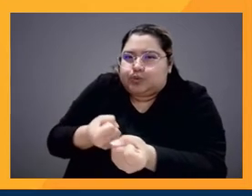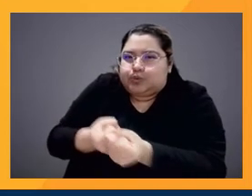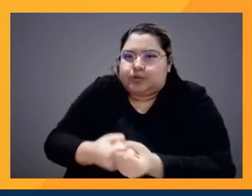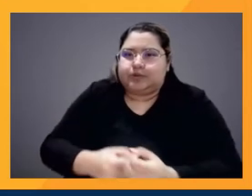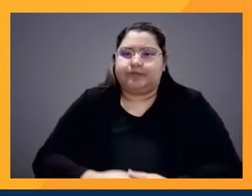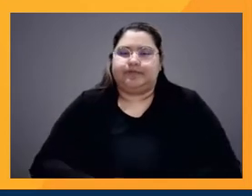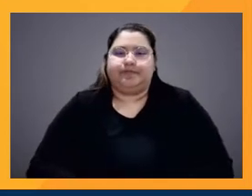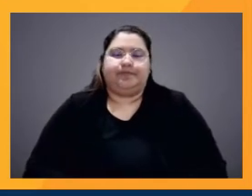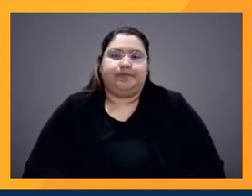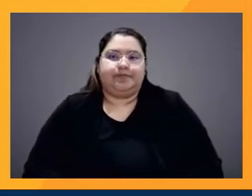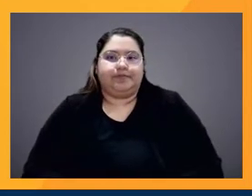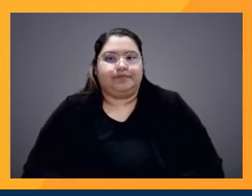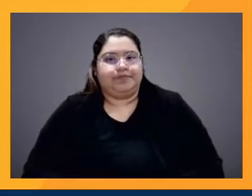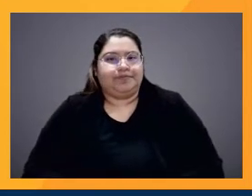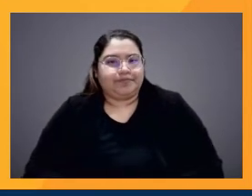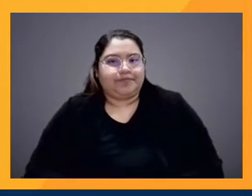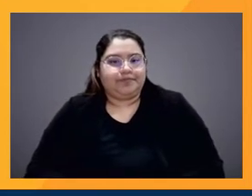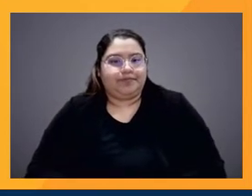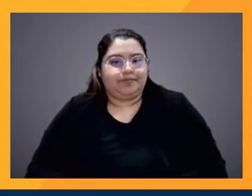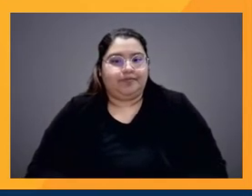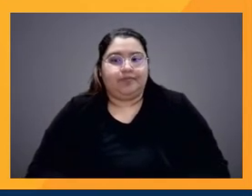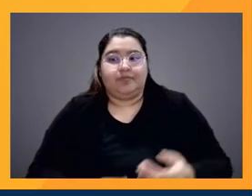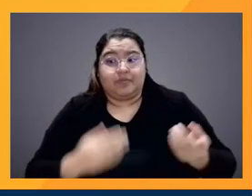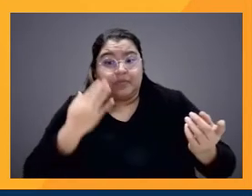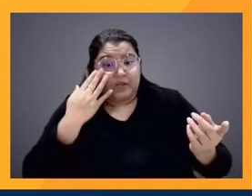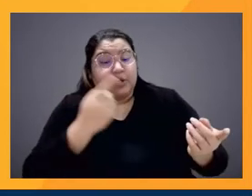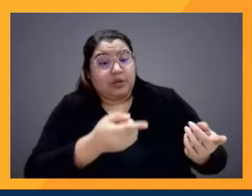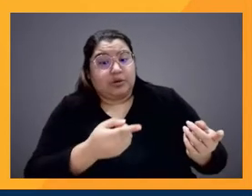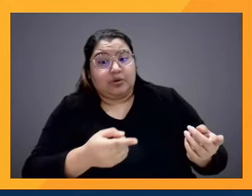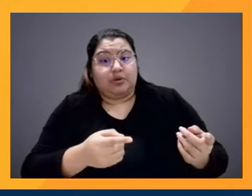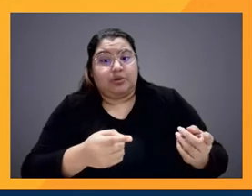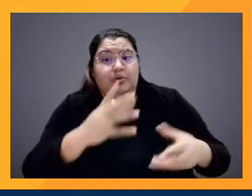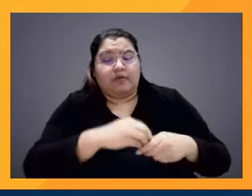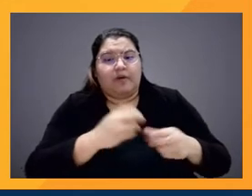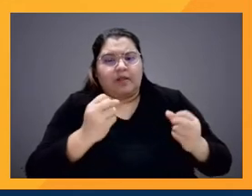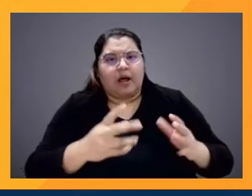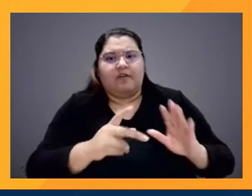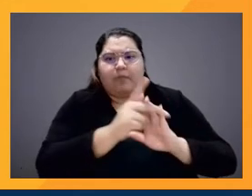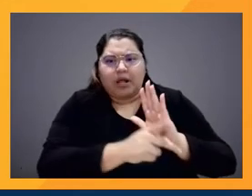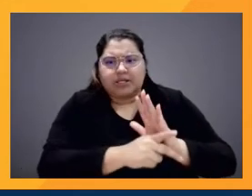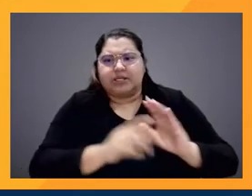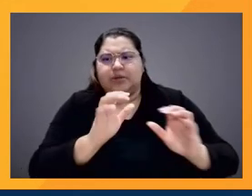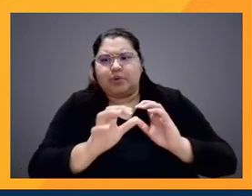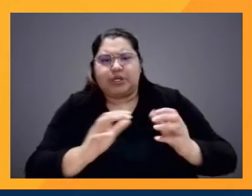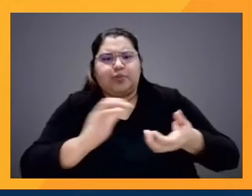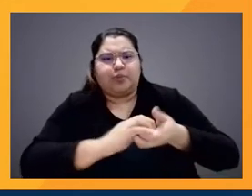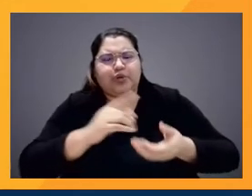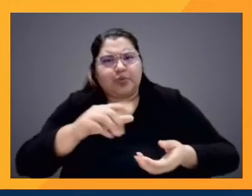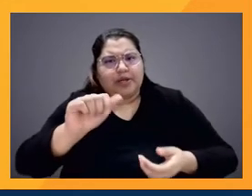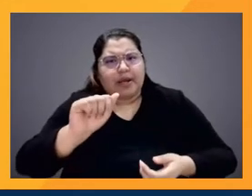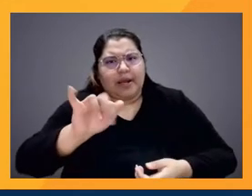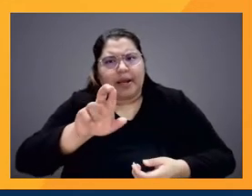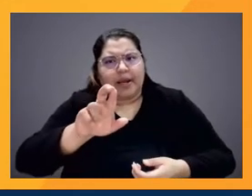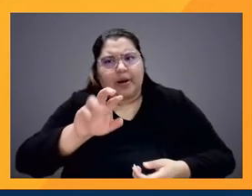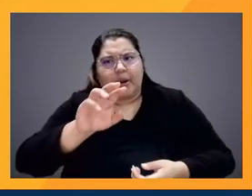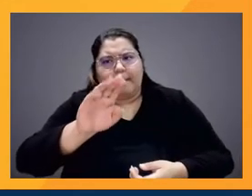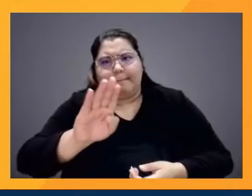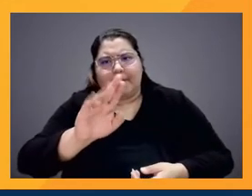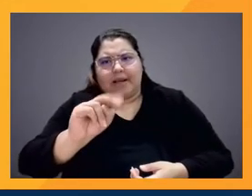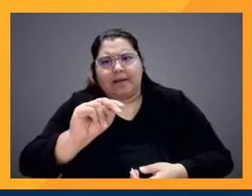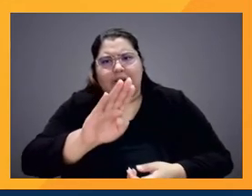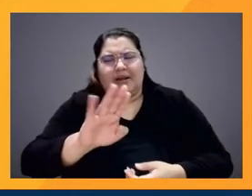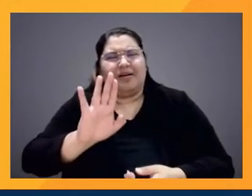employed, especially because so many caregiving obligations have increased during this entire time period with COVID. And